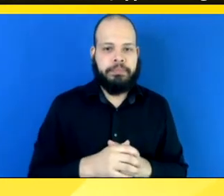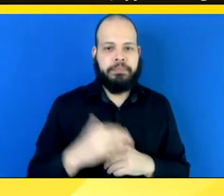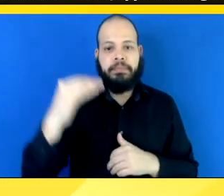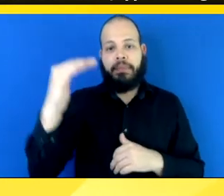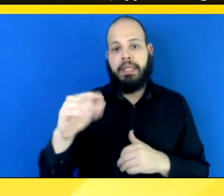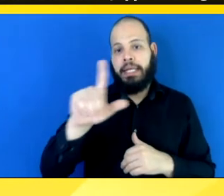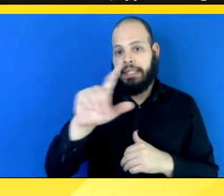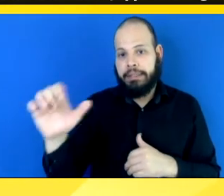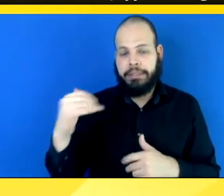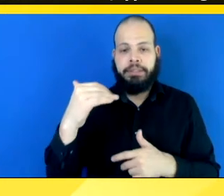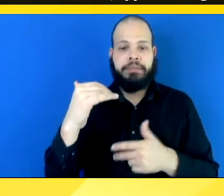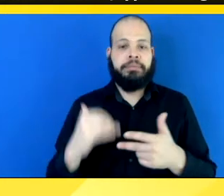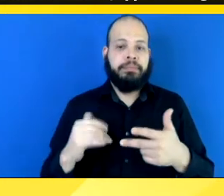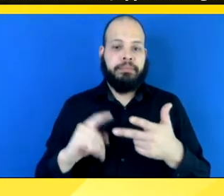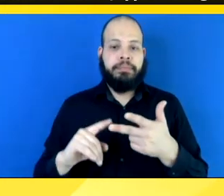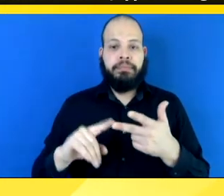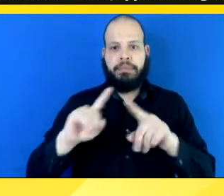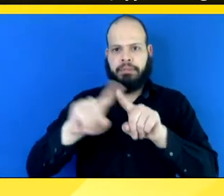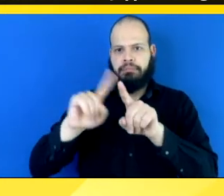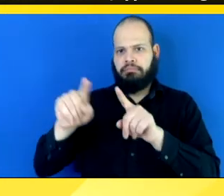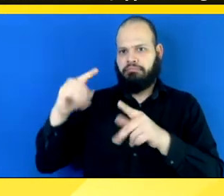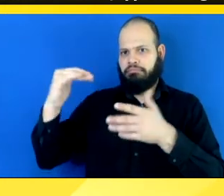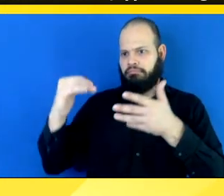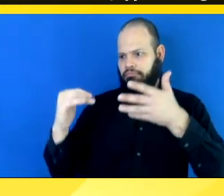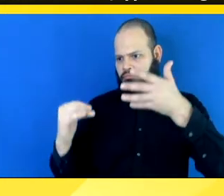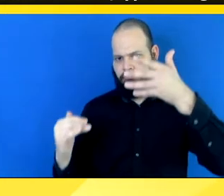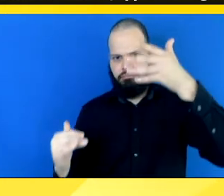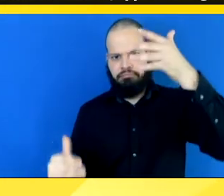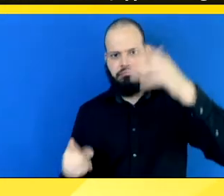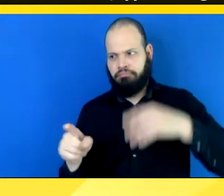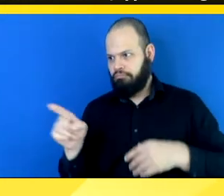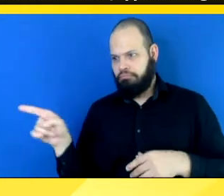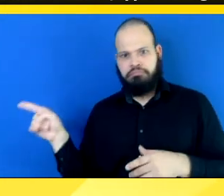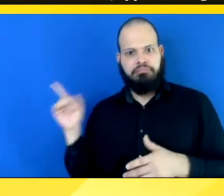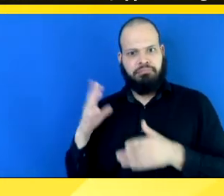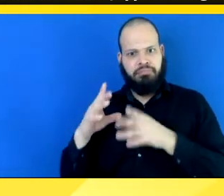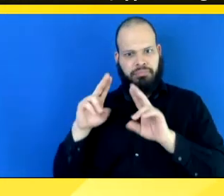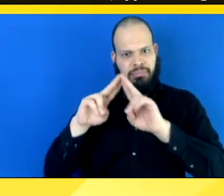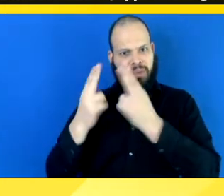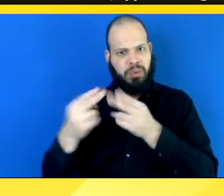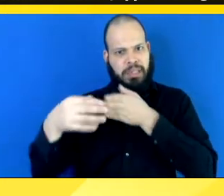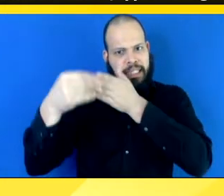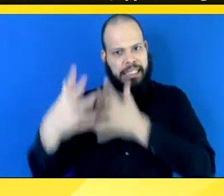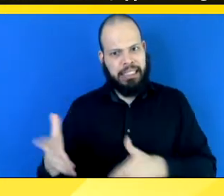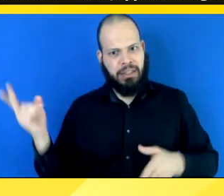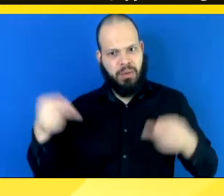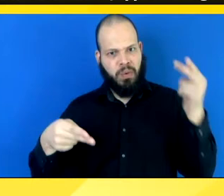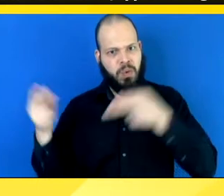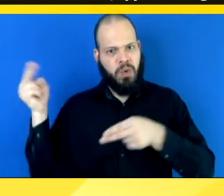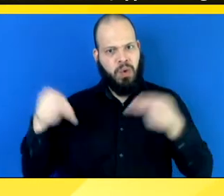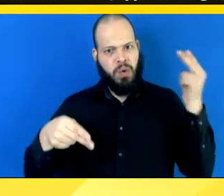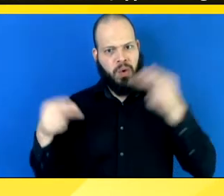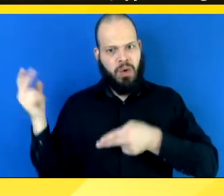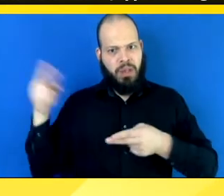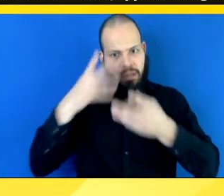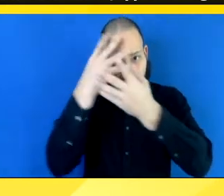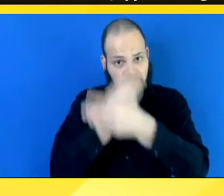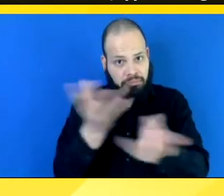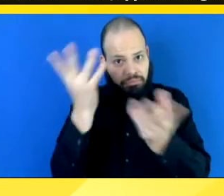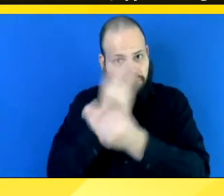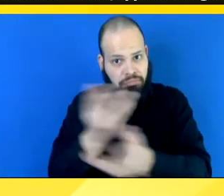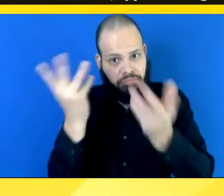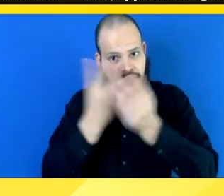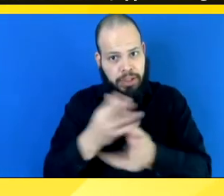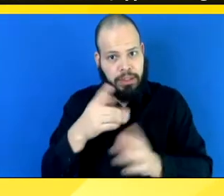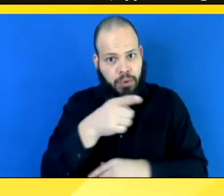workers all across America, that's who is on this call this afternoon, saying to the Bessemer 6000,